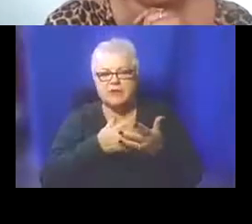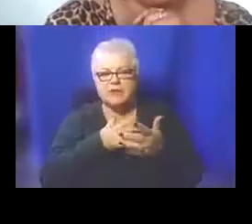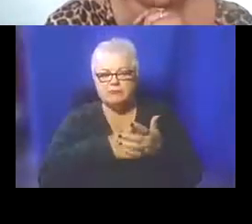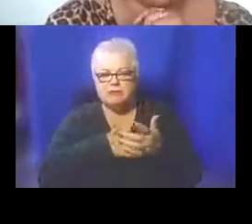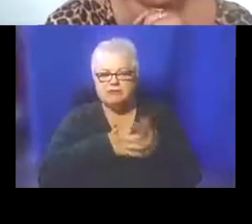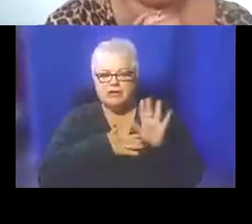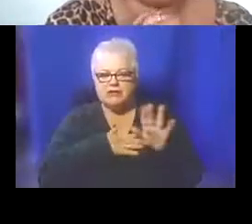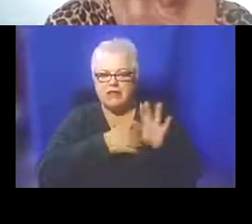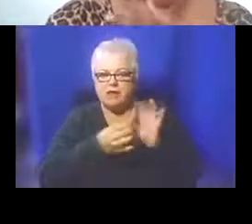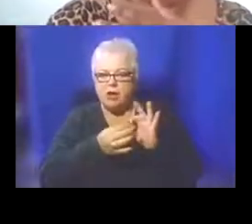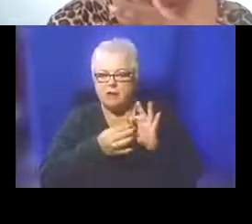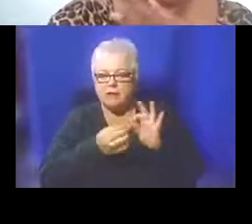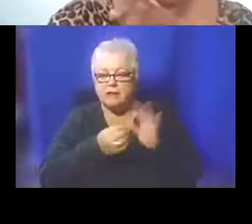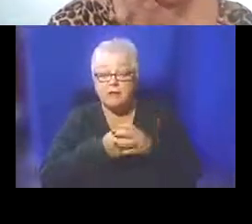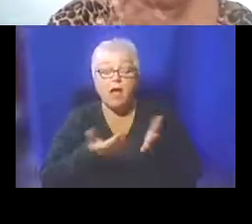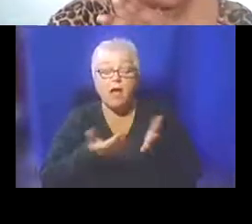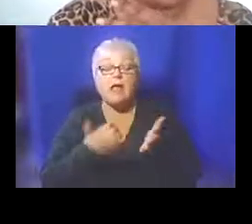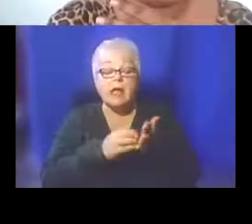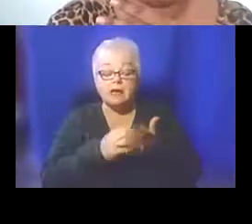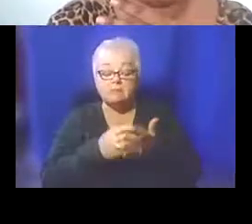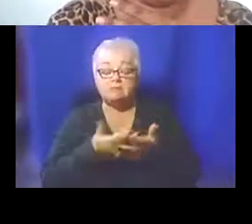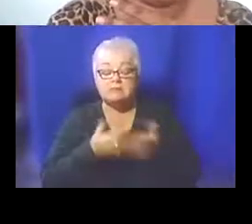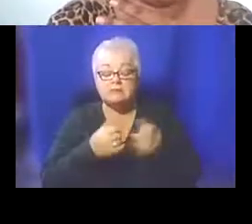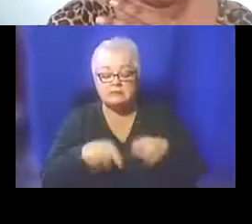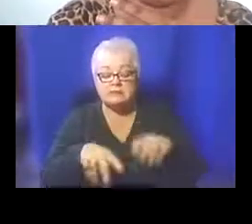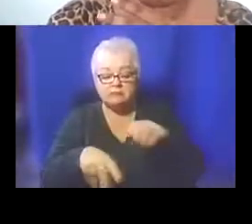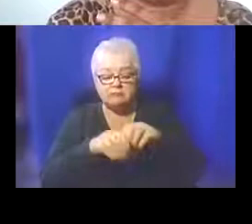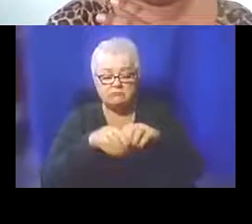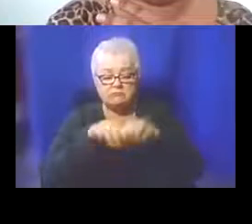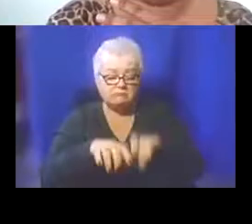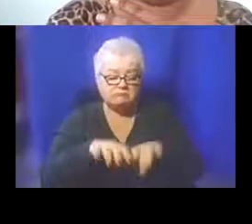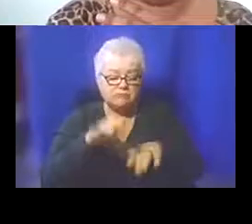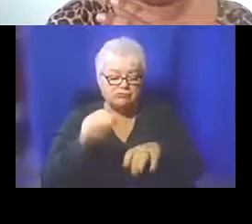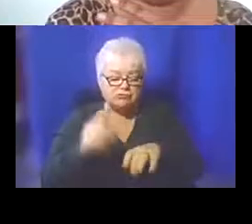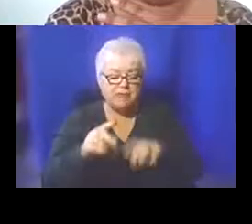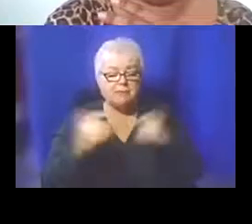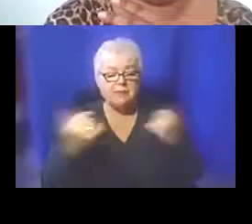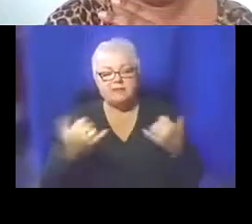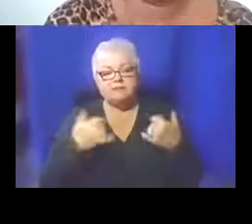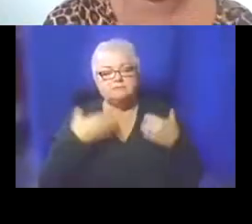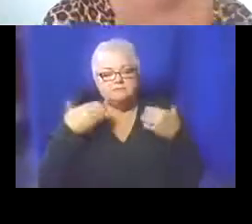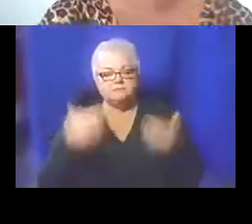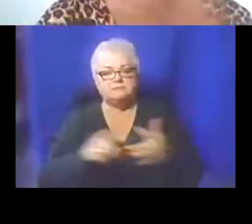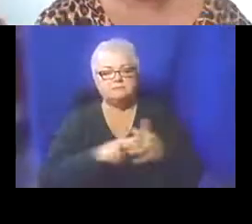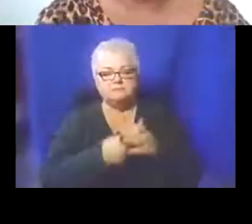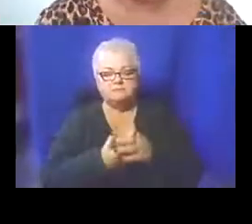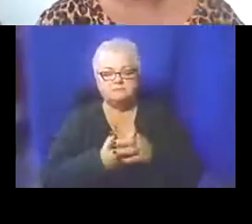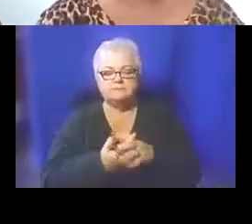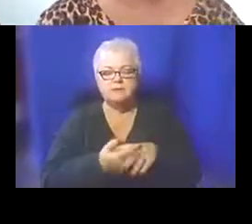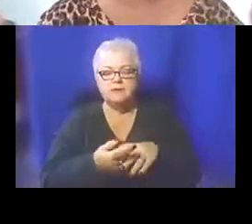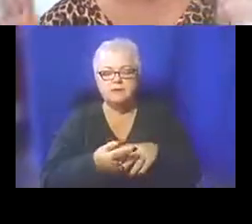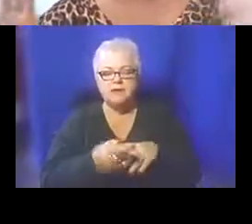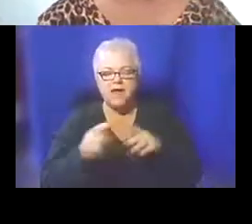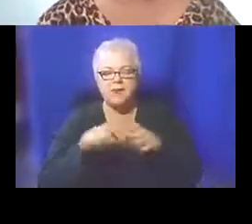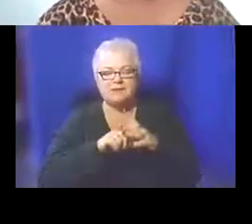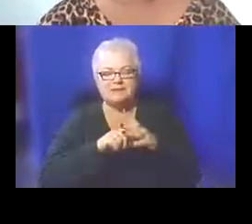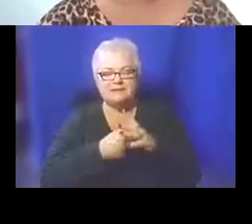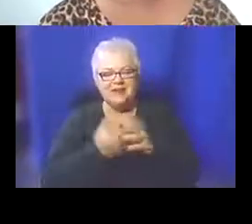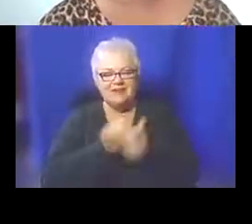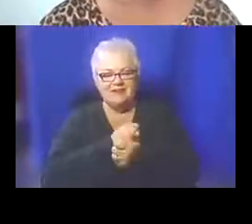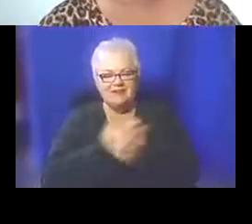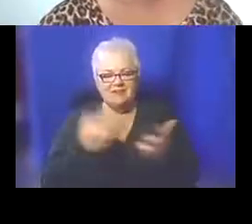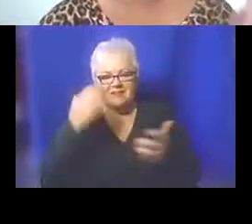comment. And again, feel free to keep adding, but let's go ahead and jump in. So I will preface this